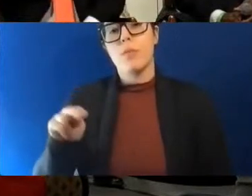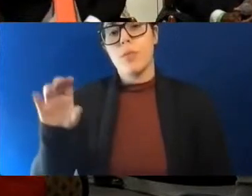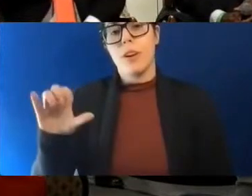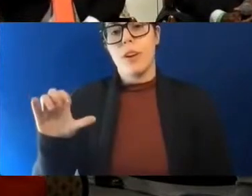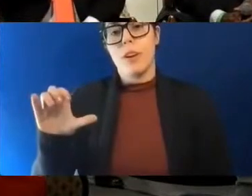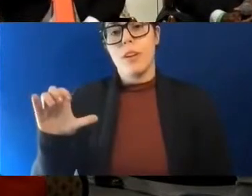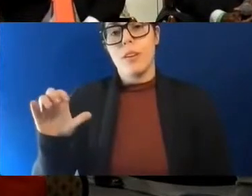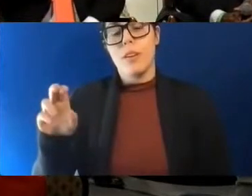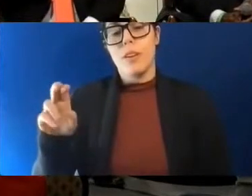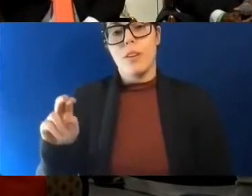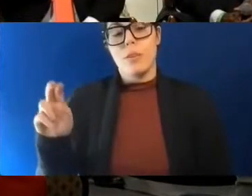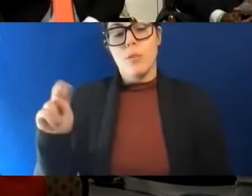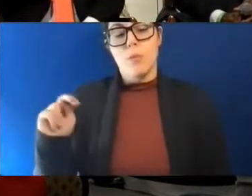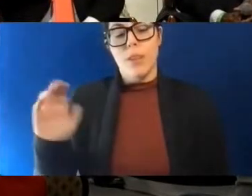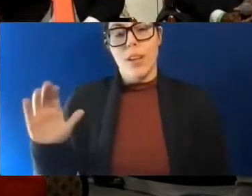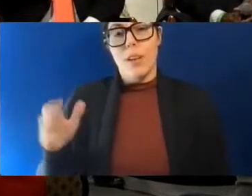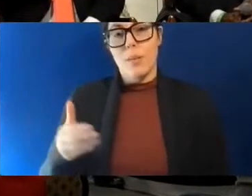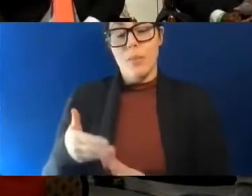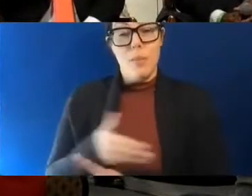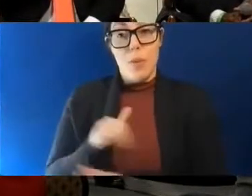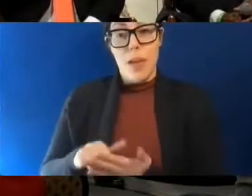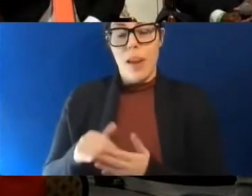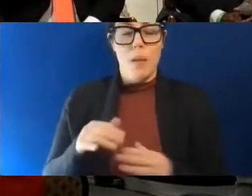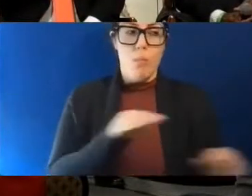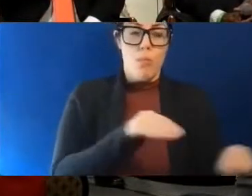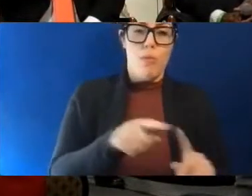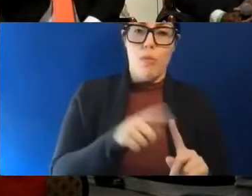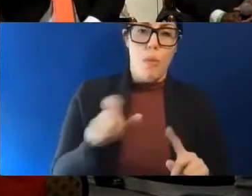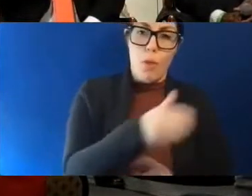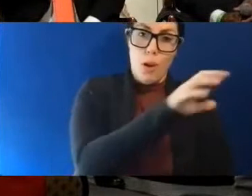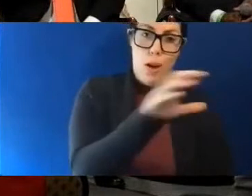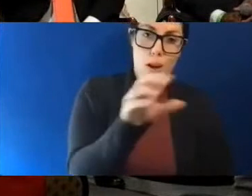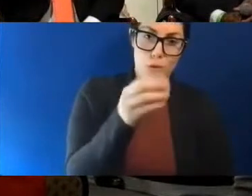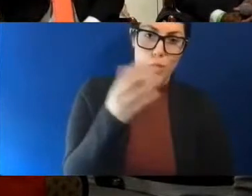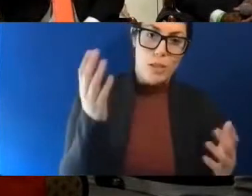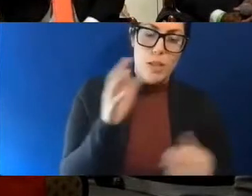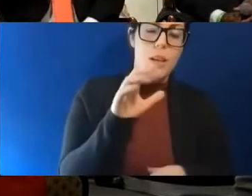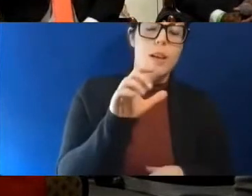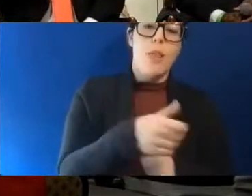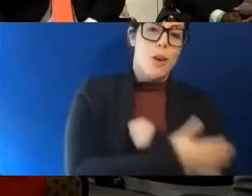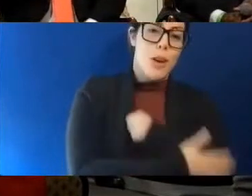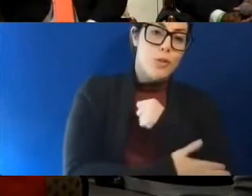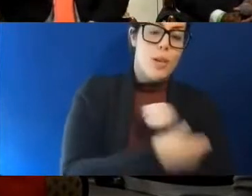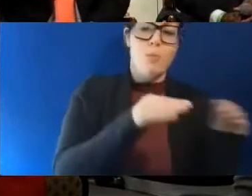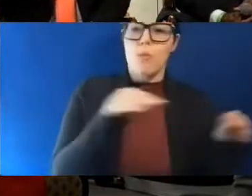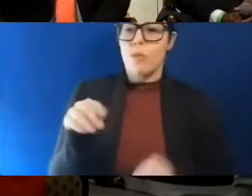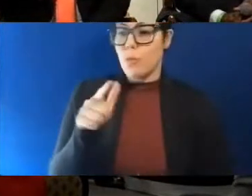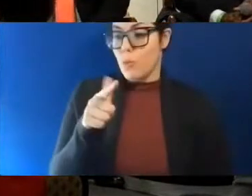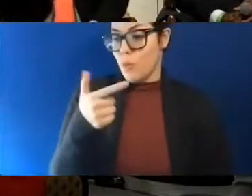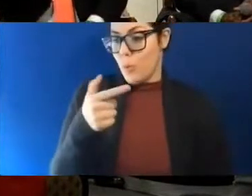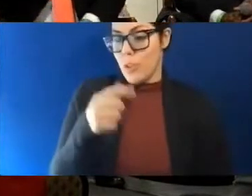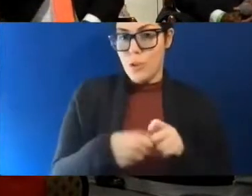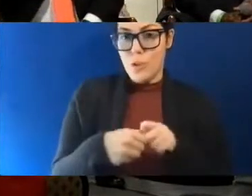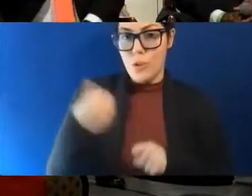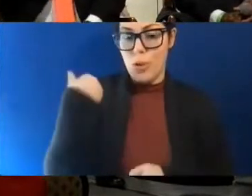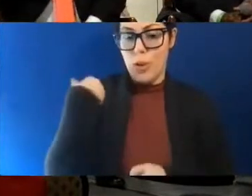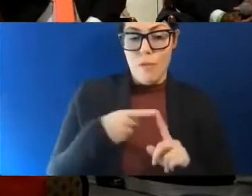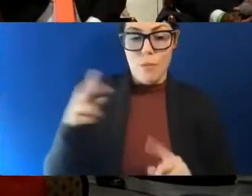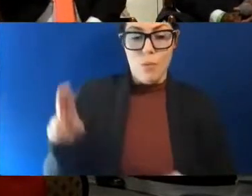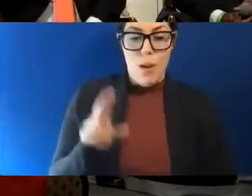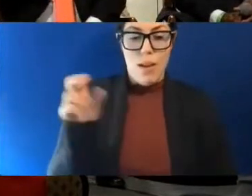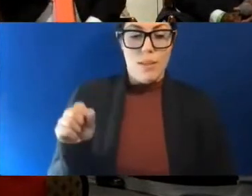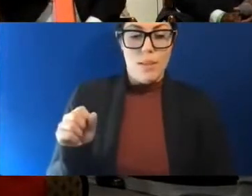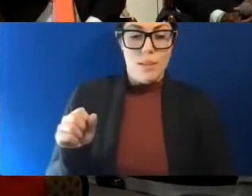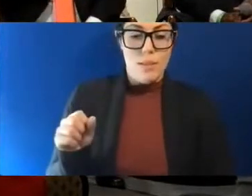a different world, completely different world, before coming to the United States 21 years ago. And was the year that we started